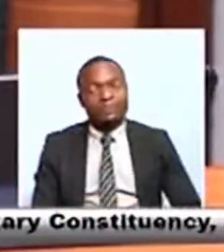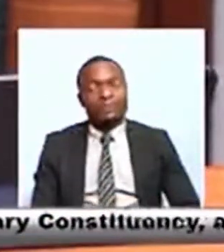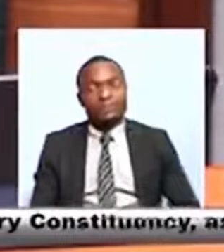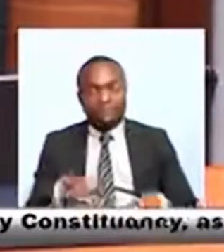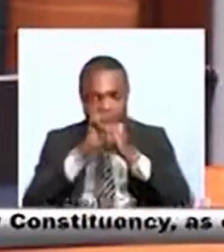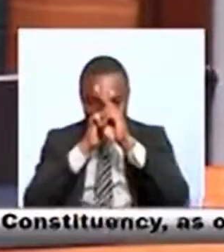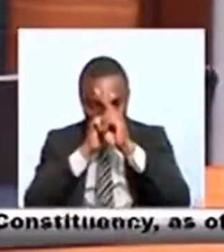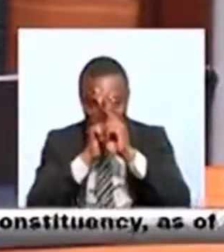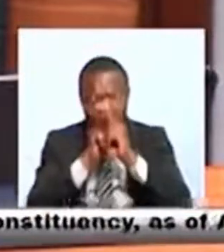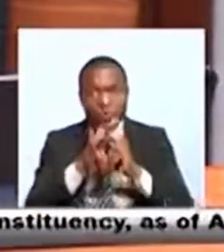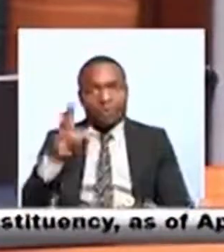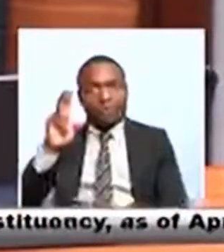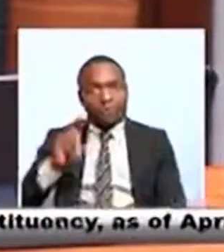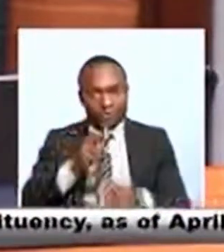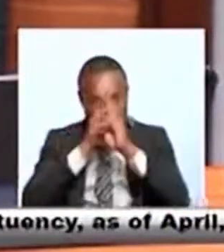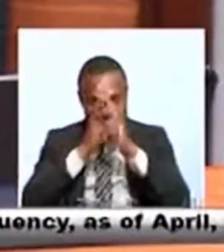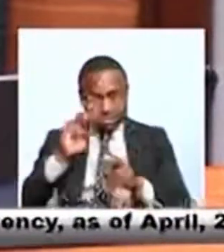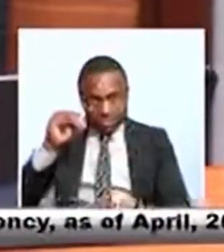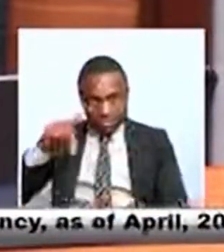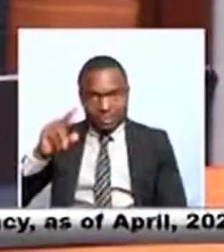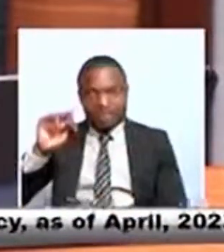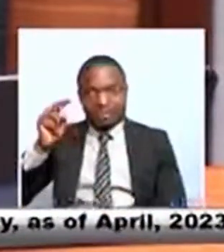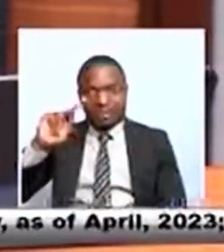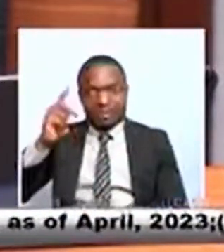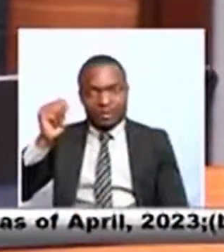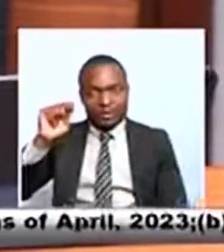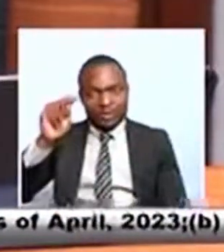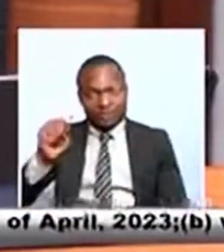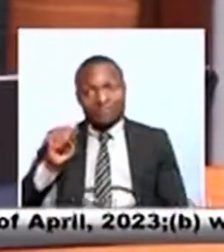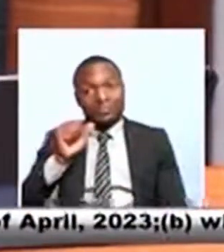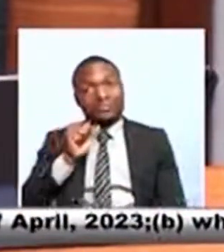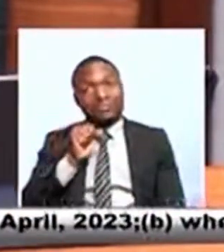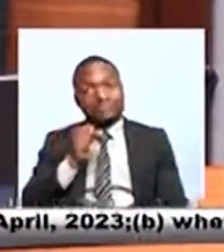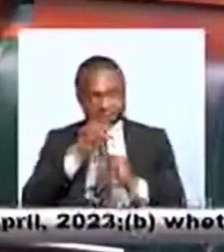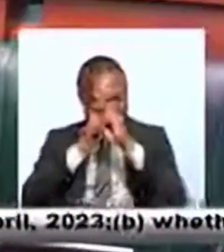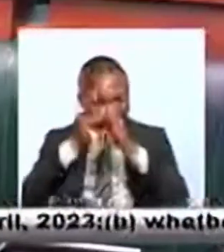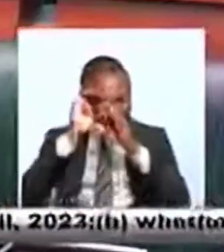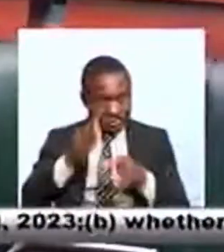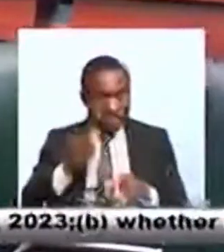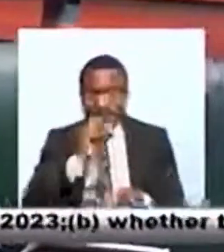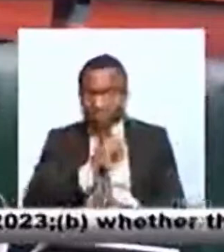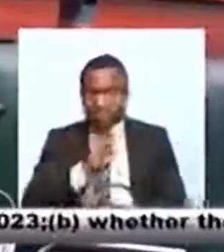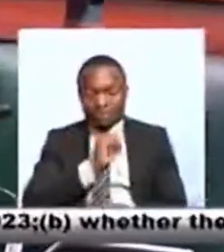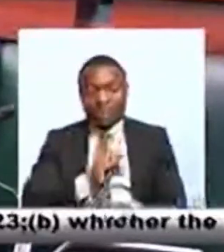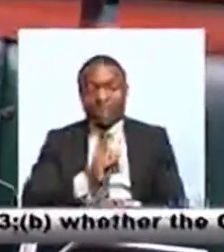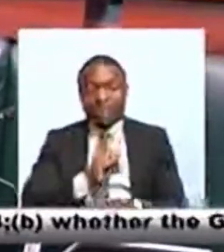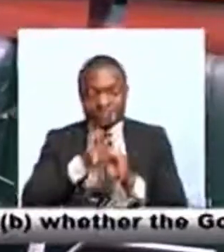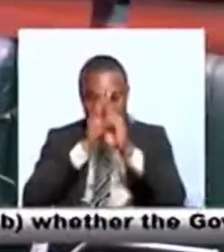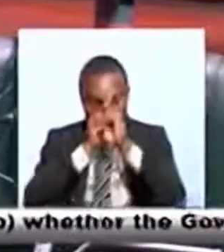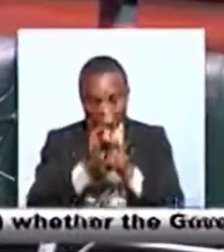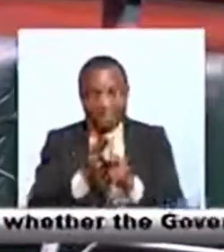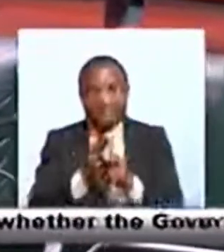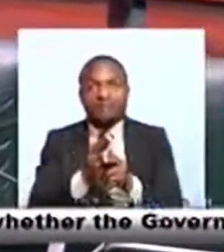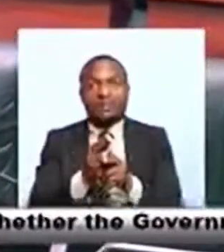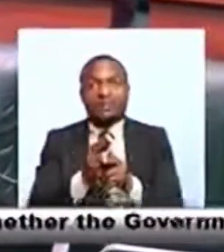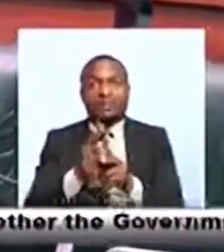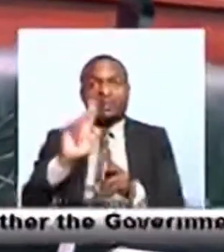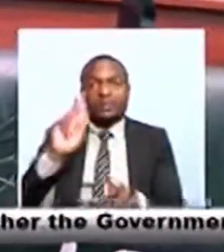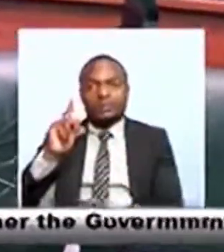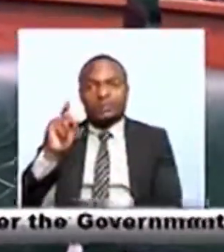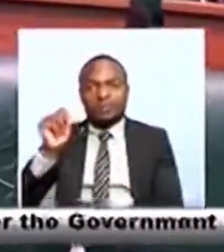Honorable Minister, I sympathize with Honorable Kangombe, and I have a